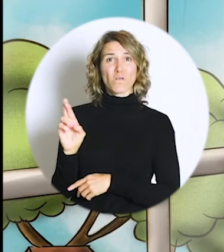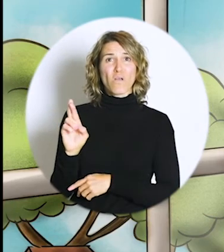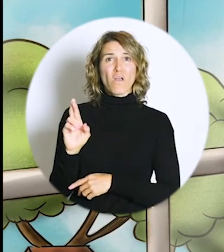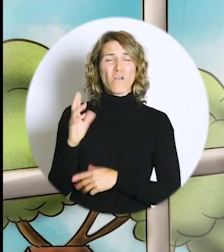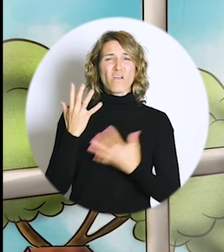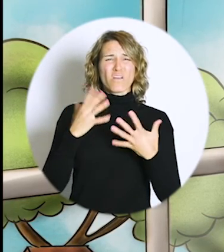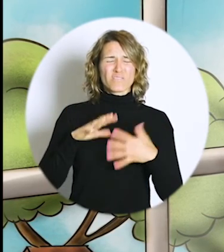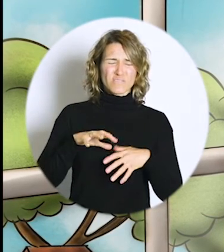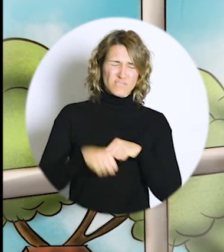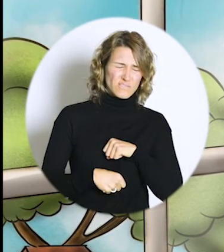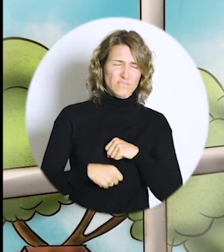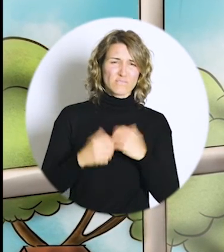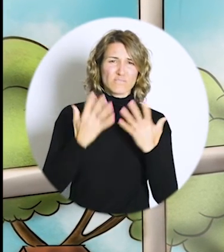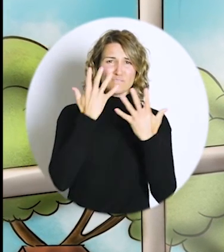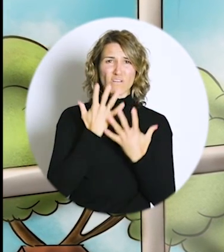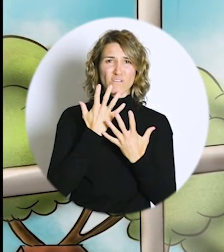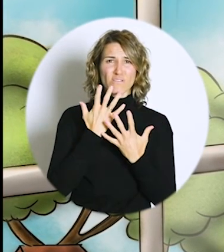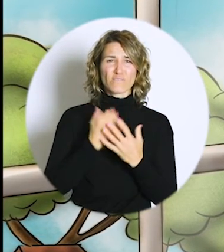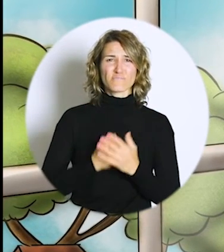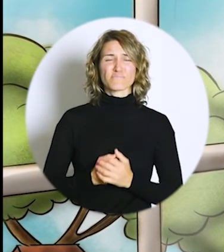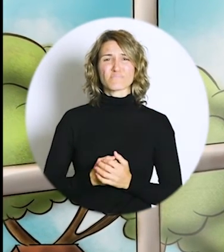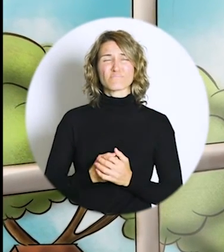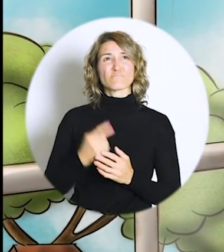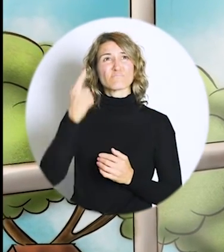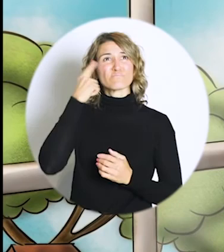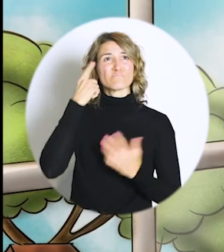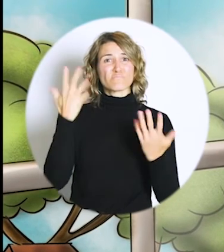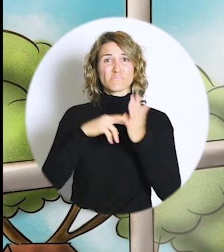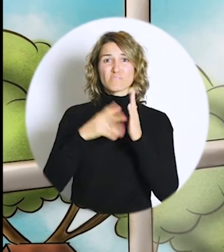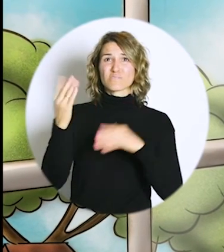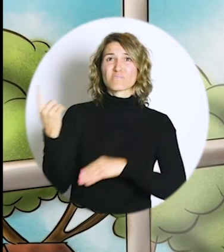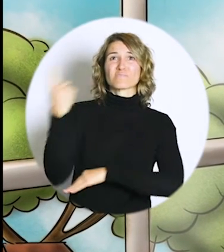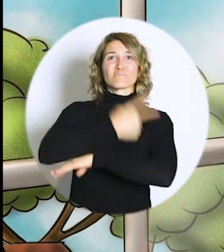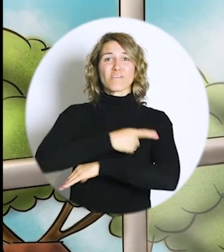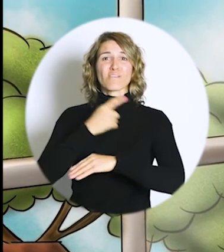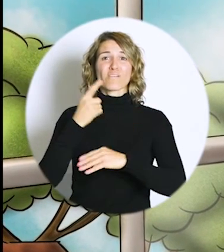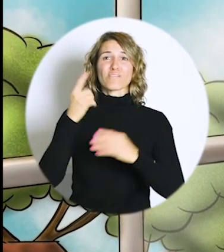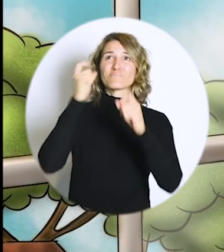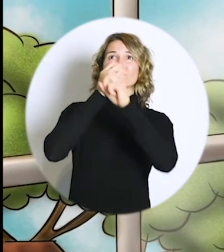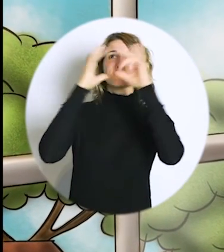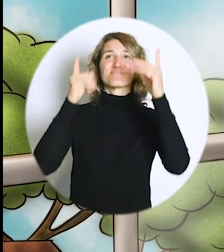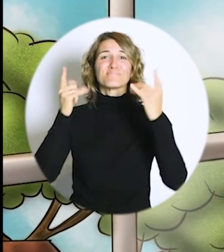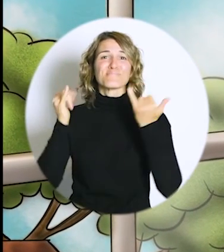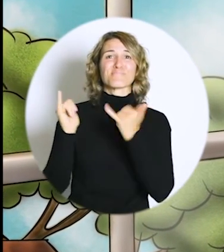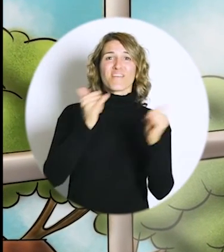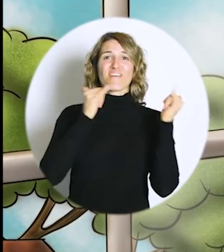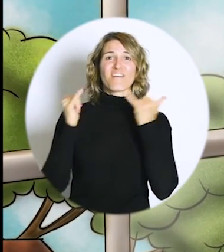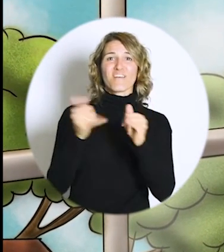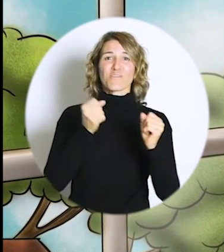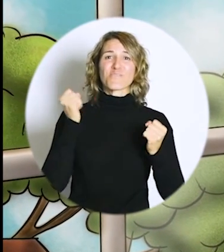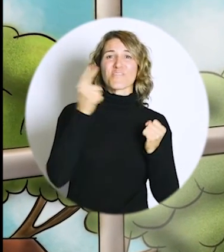Rick was very sad. He thought his days of playing, throwing, running, and fishing were over.